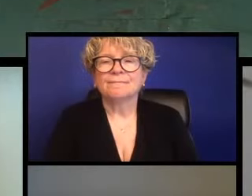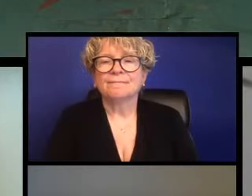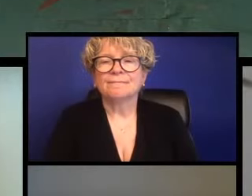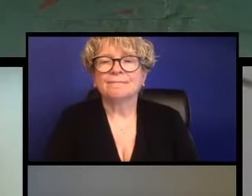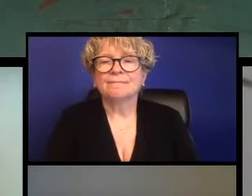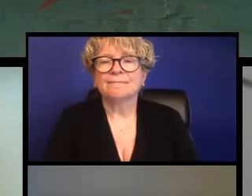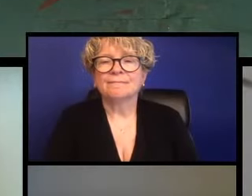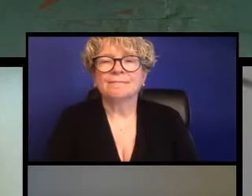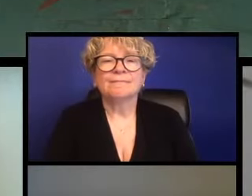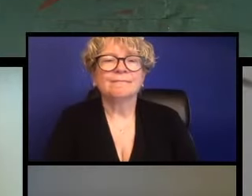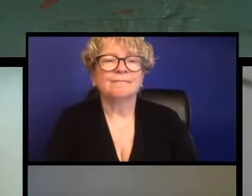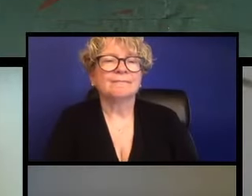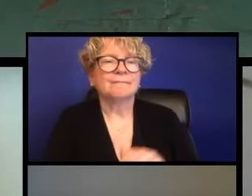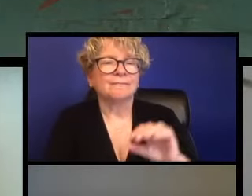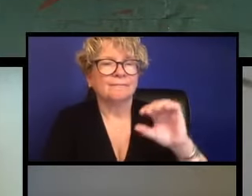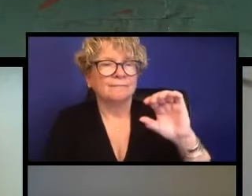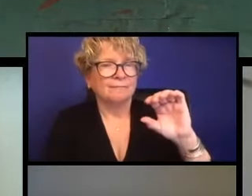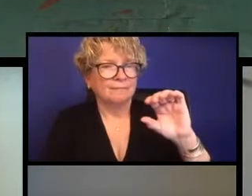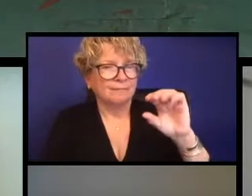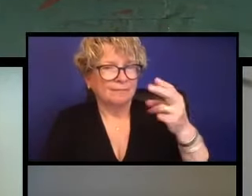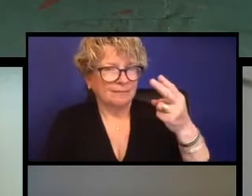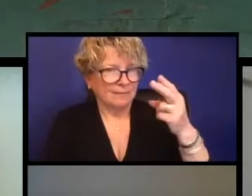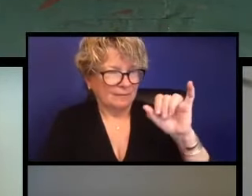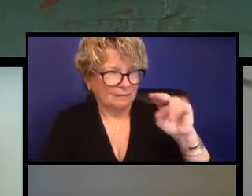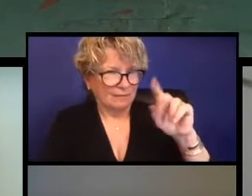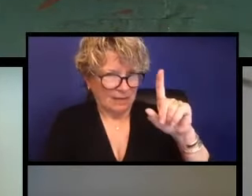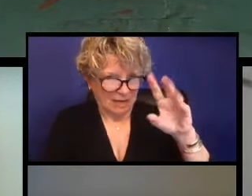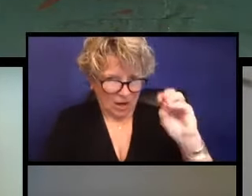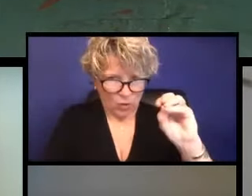I'm going to assume that was me.